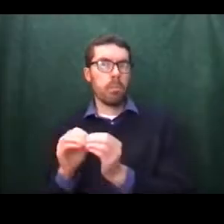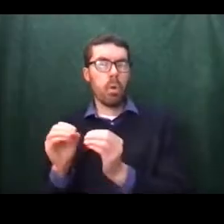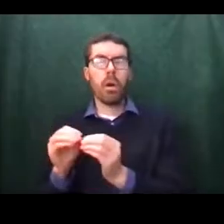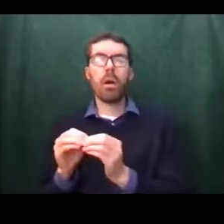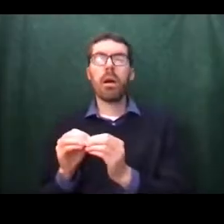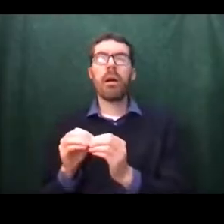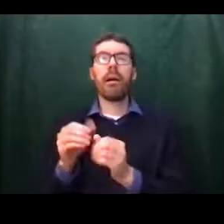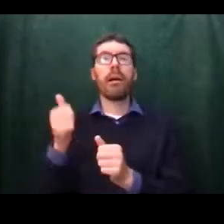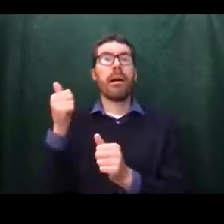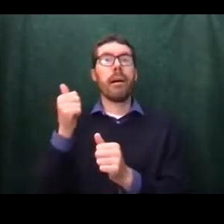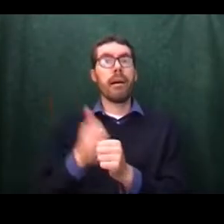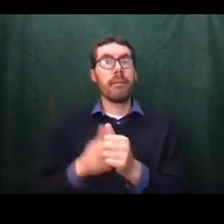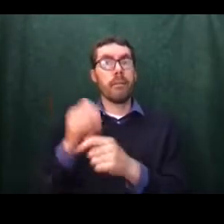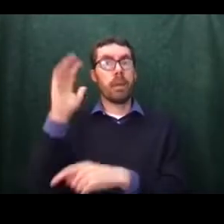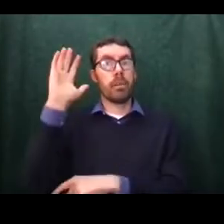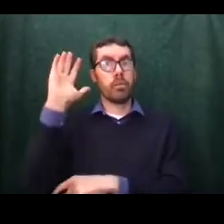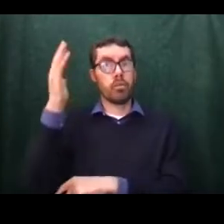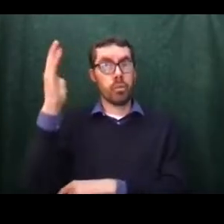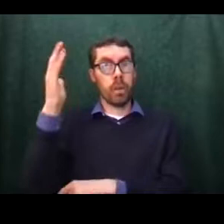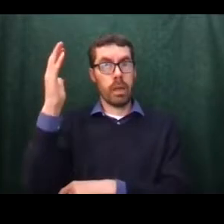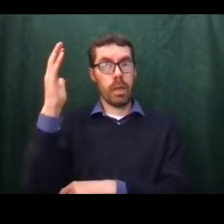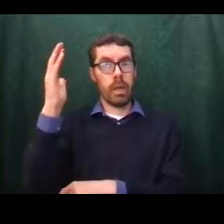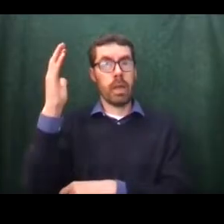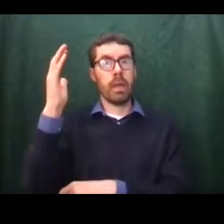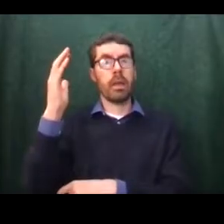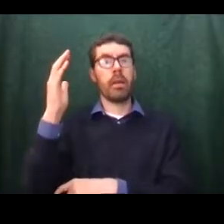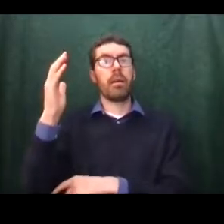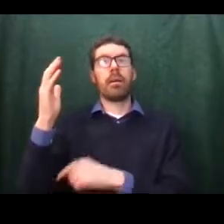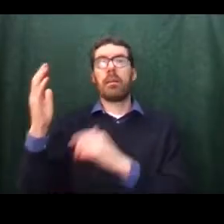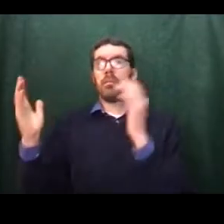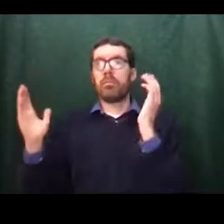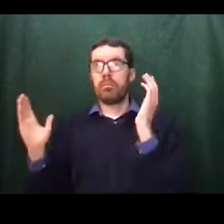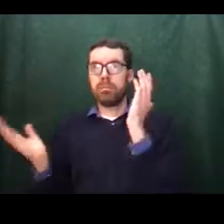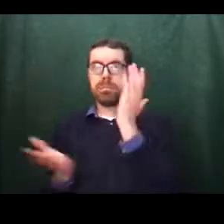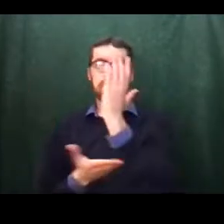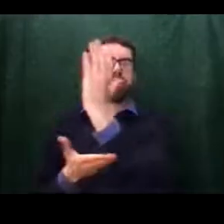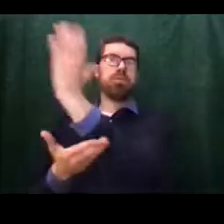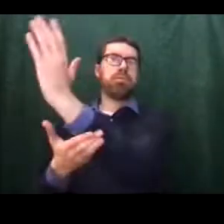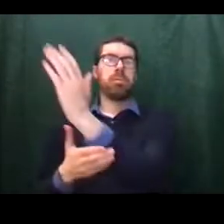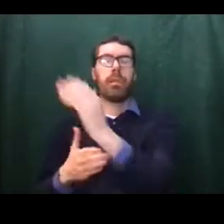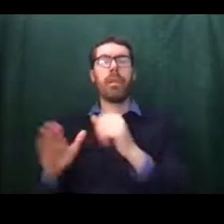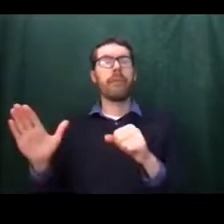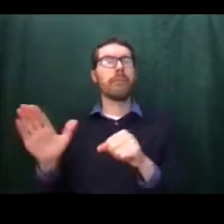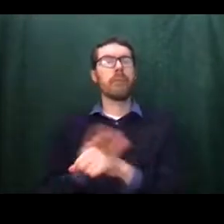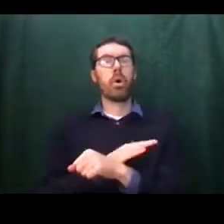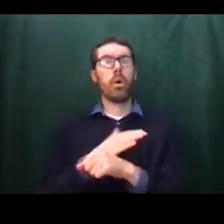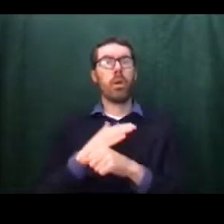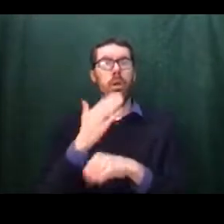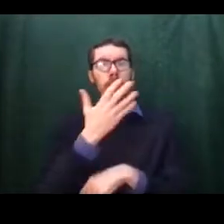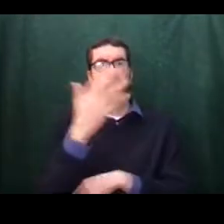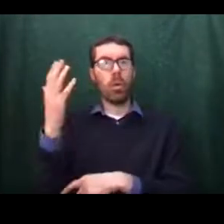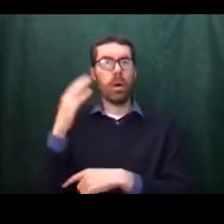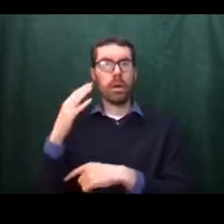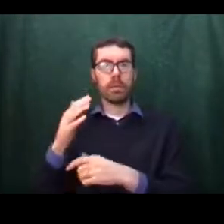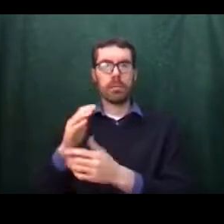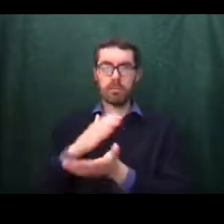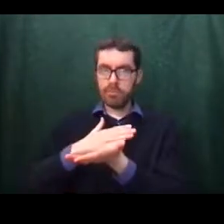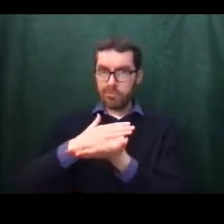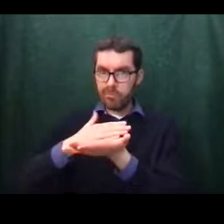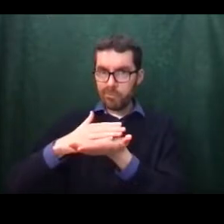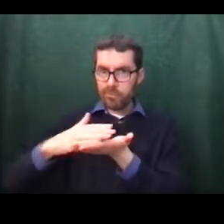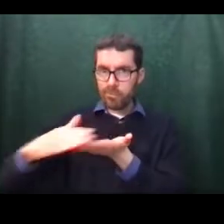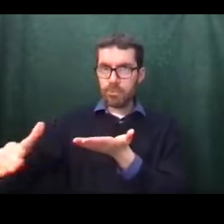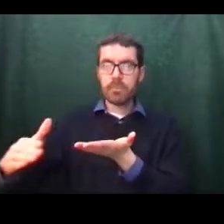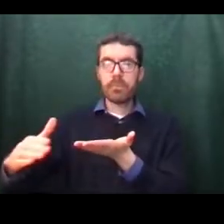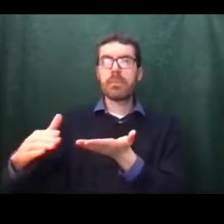every tree is taken out of, the entire forest is leveled, the soil is scraped off,